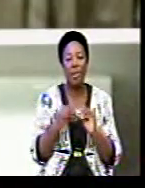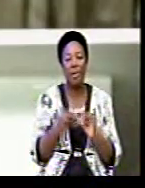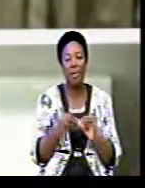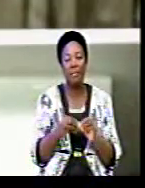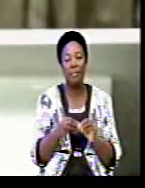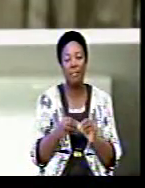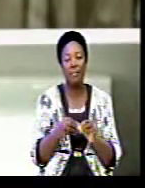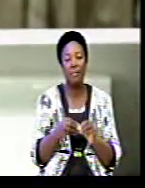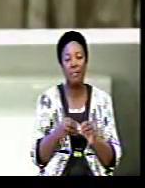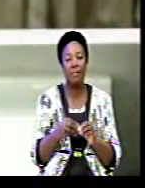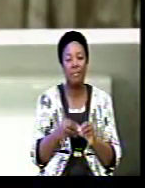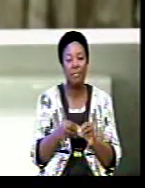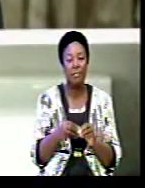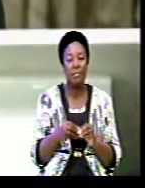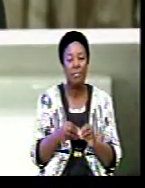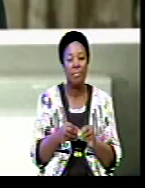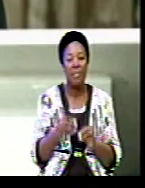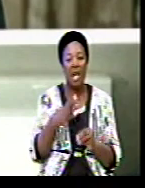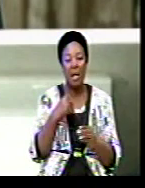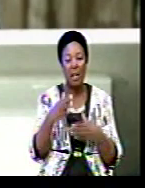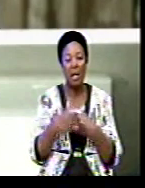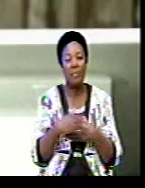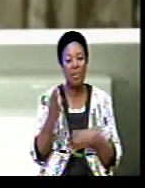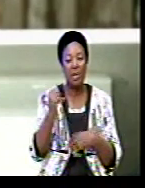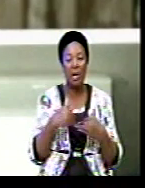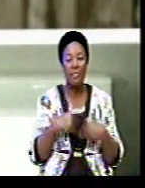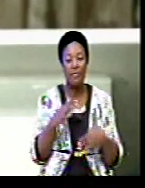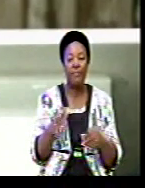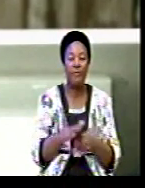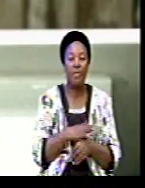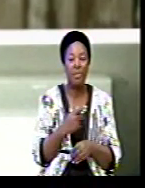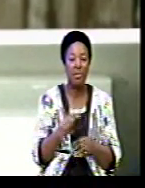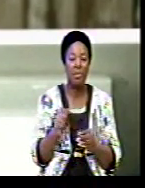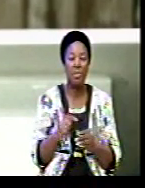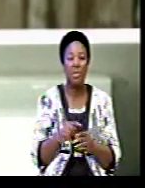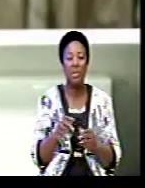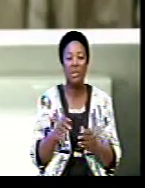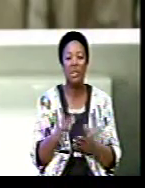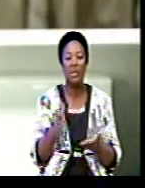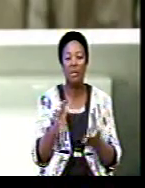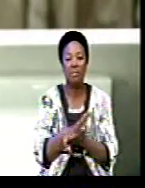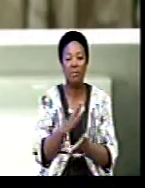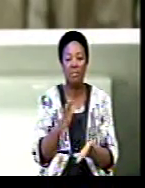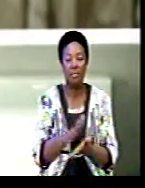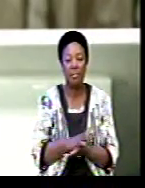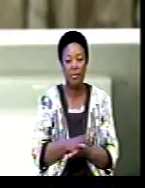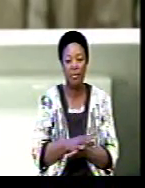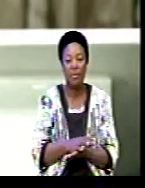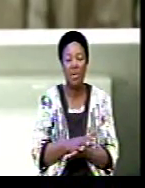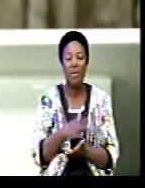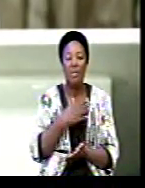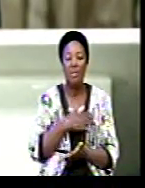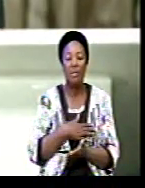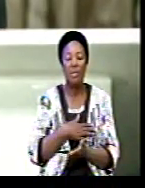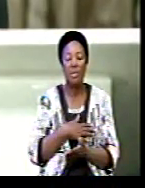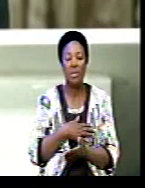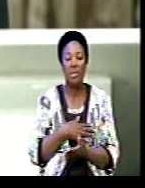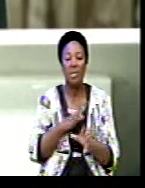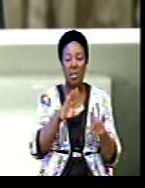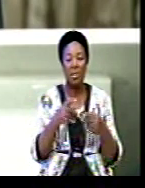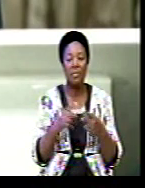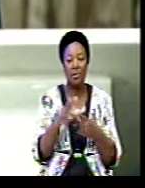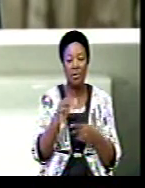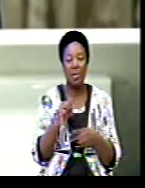in your faith. Please, counselors, get to them outside and inside in all the halls,